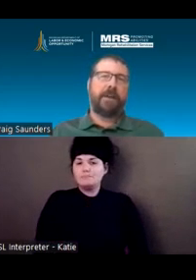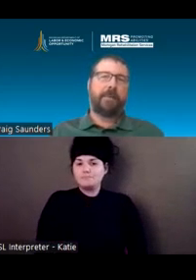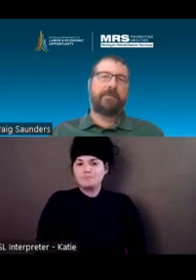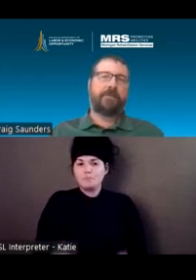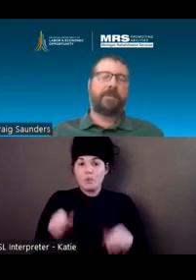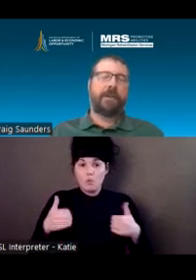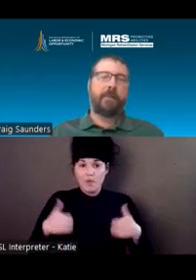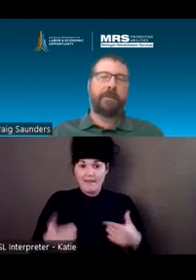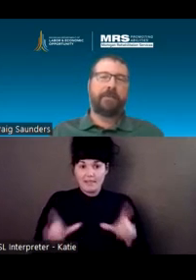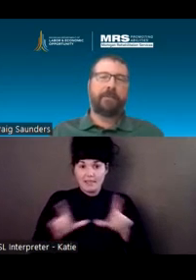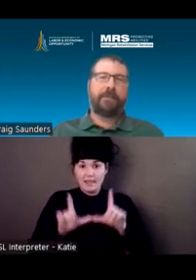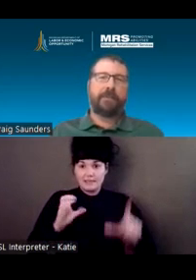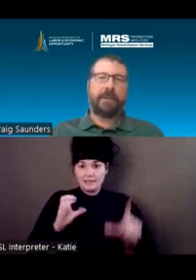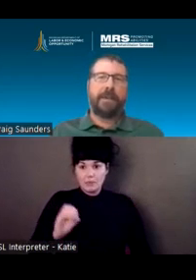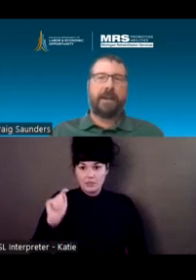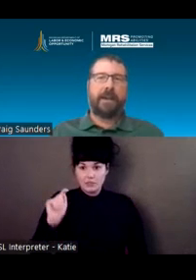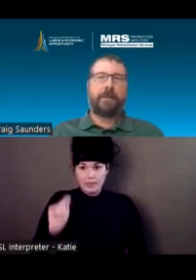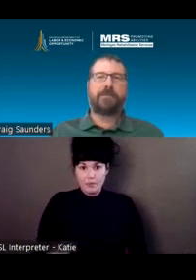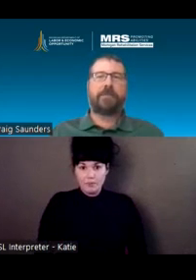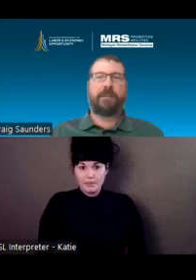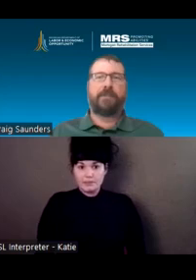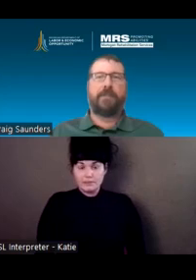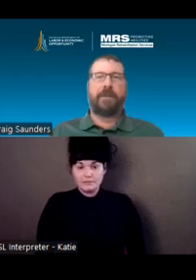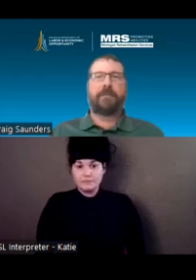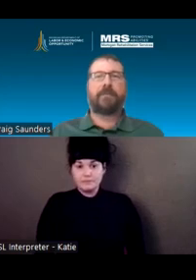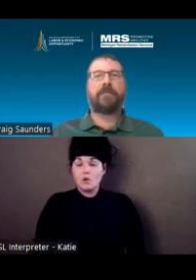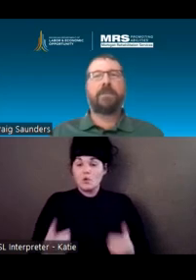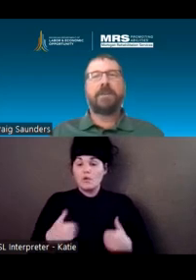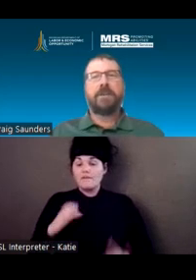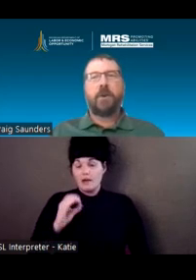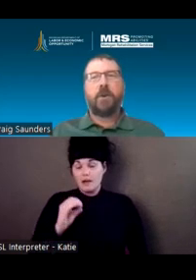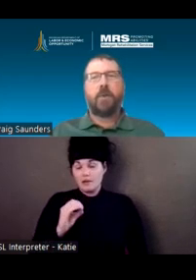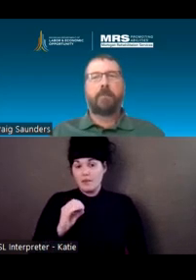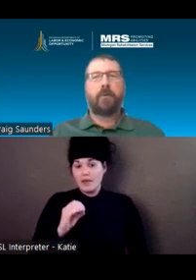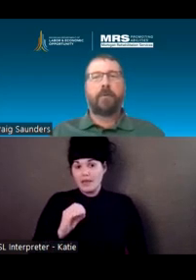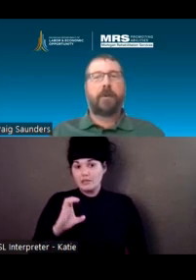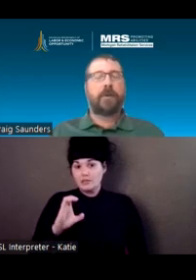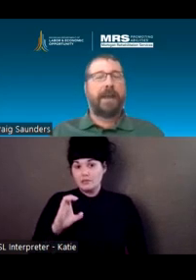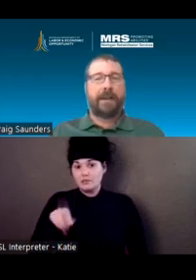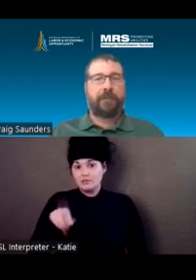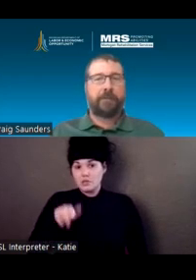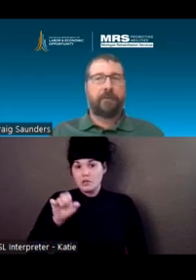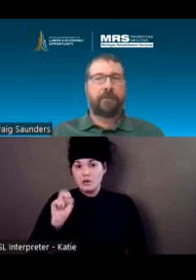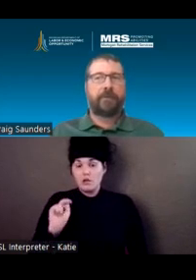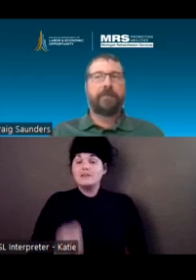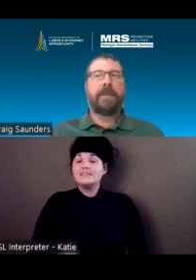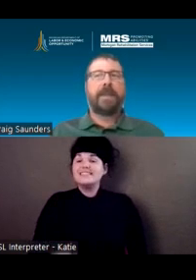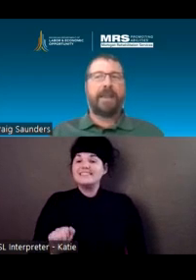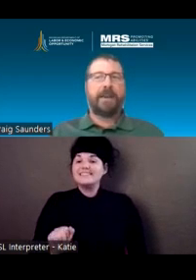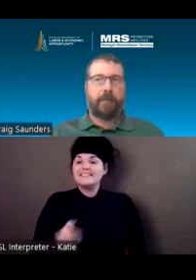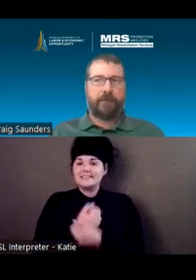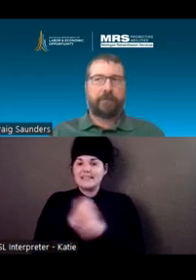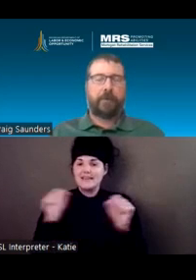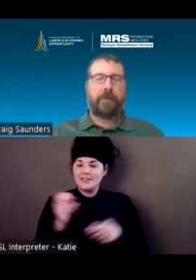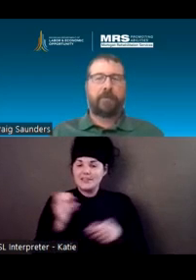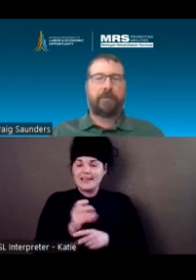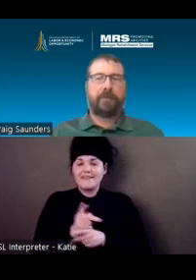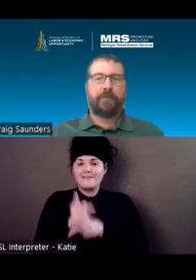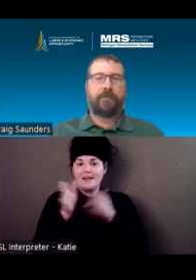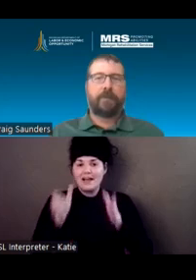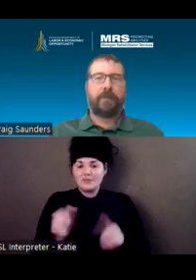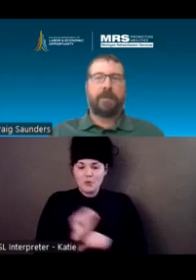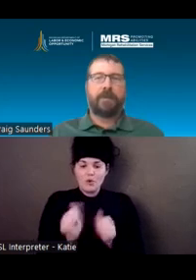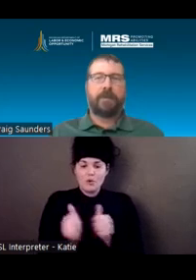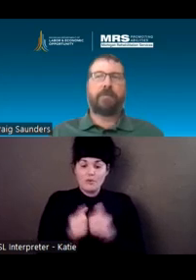licensed occupational therapists and occupational safety advisors who work both with our client customers and our business